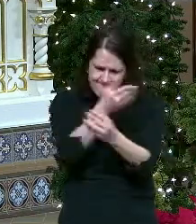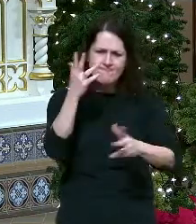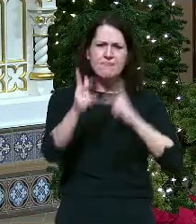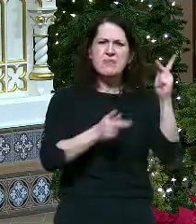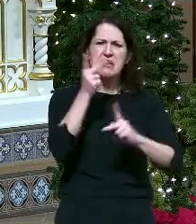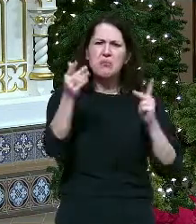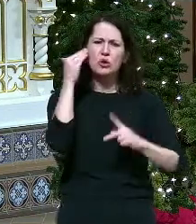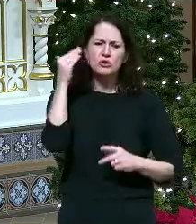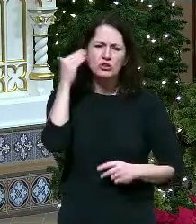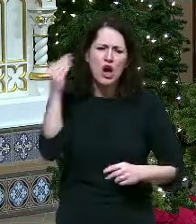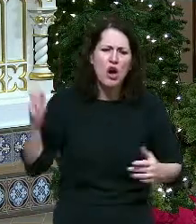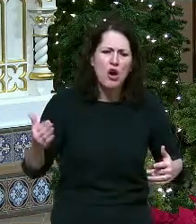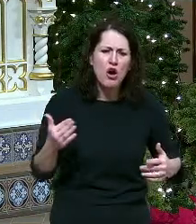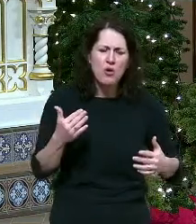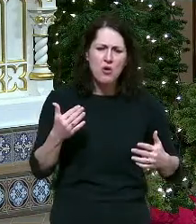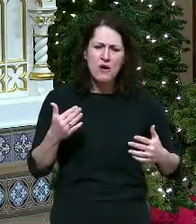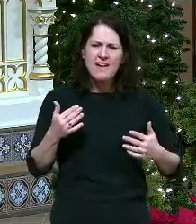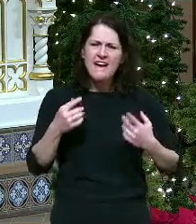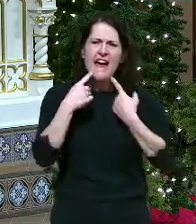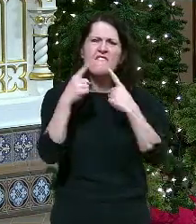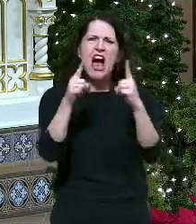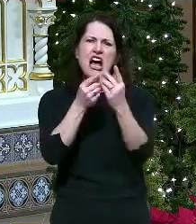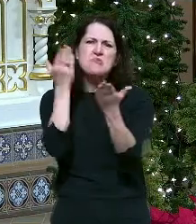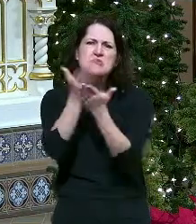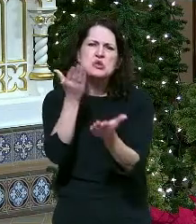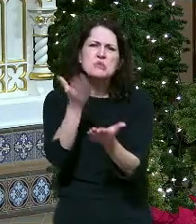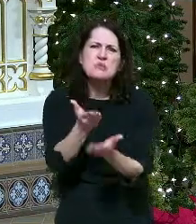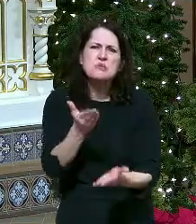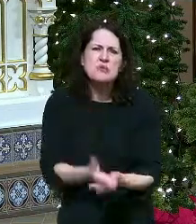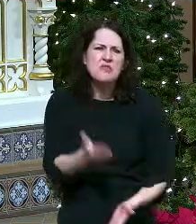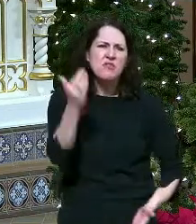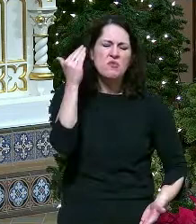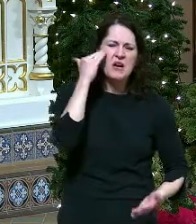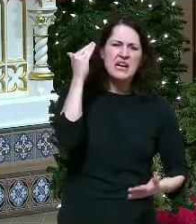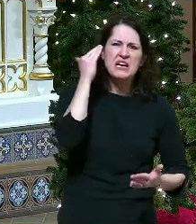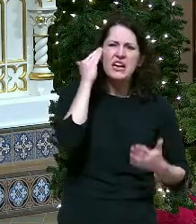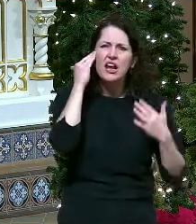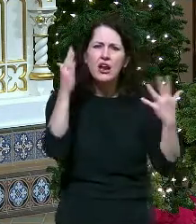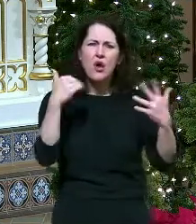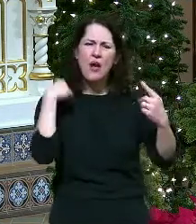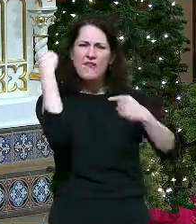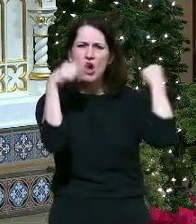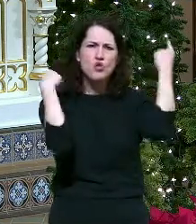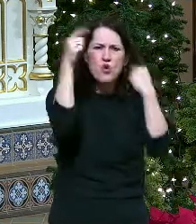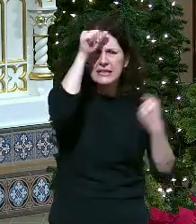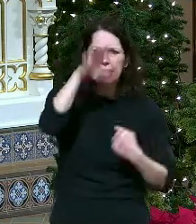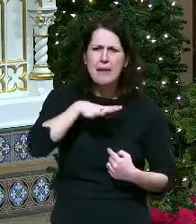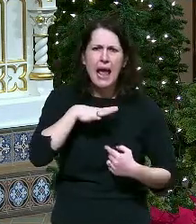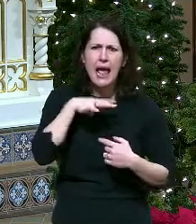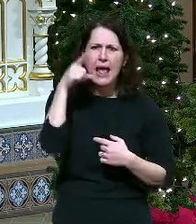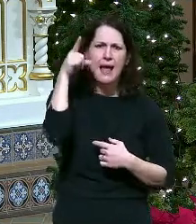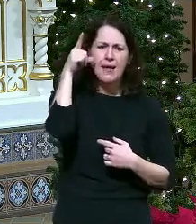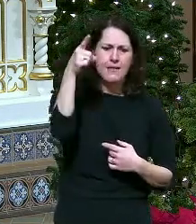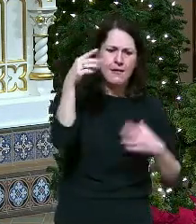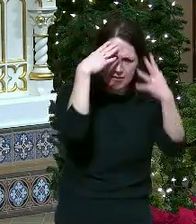know it's finally been proven to us. We had a crazy man in the White